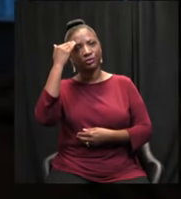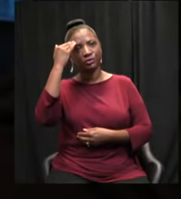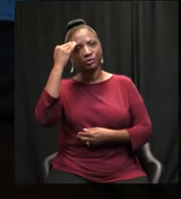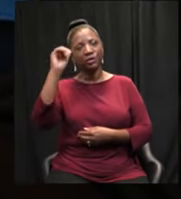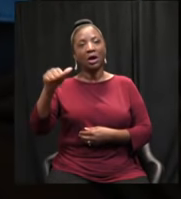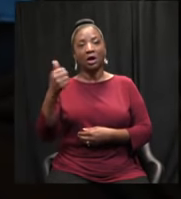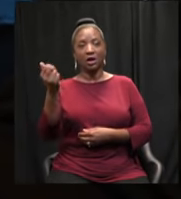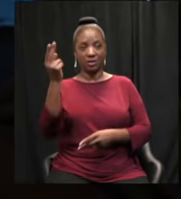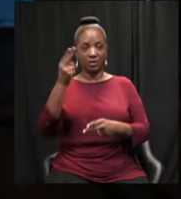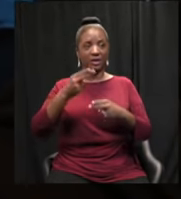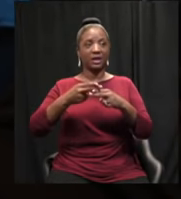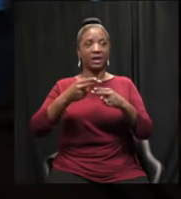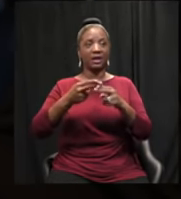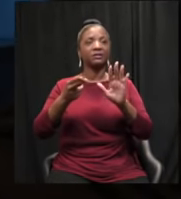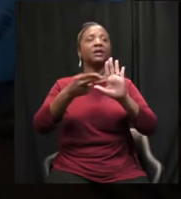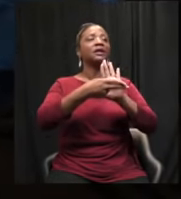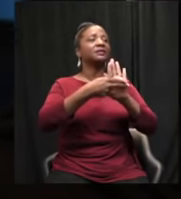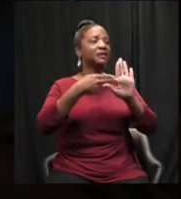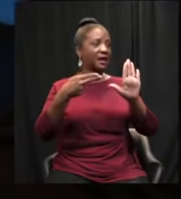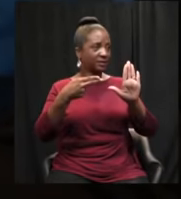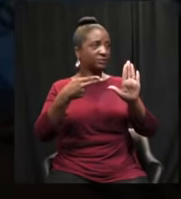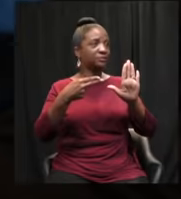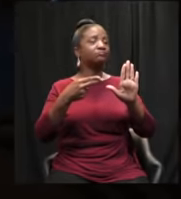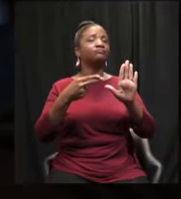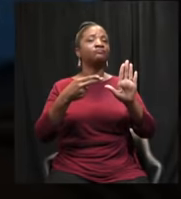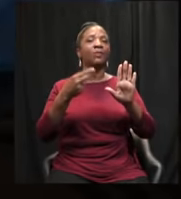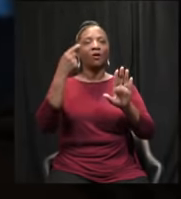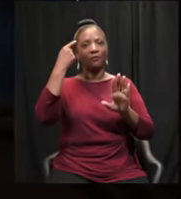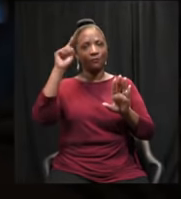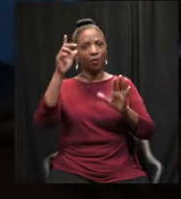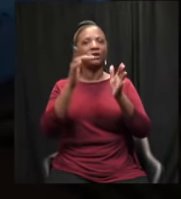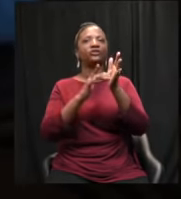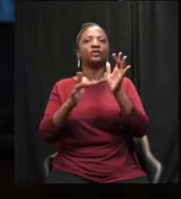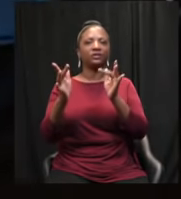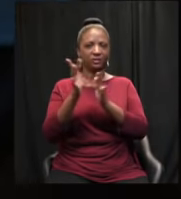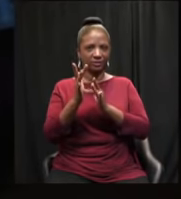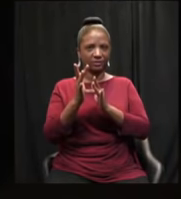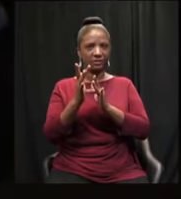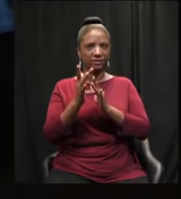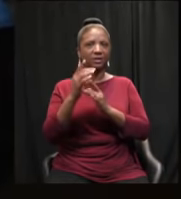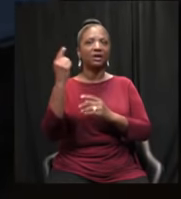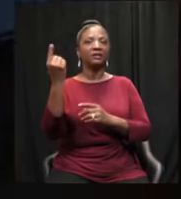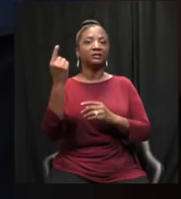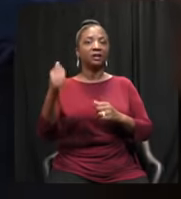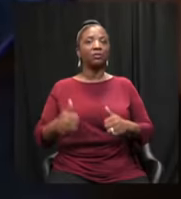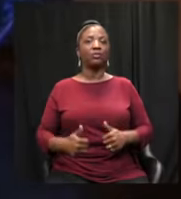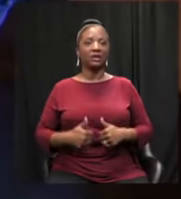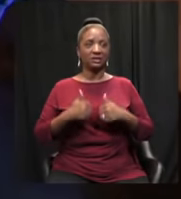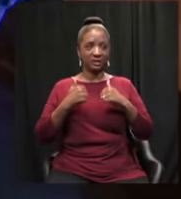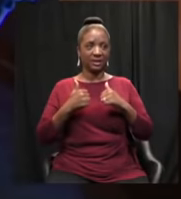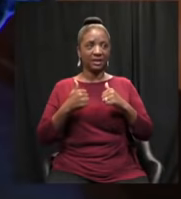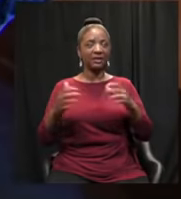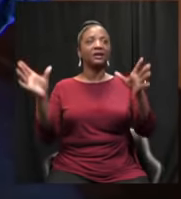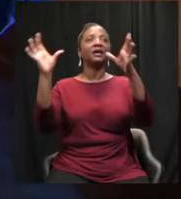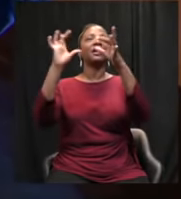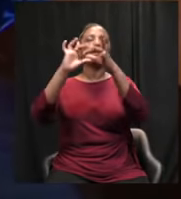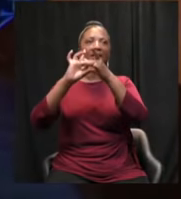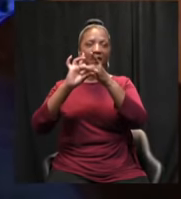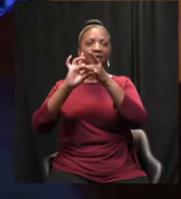of his names. Somebody's been walking with him long enough that knows he has some names that can get you